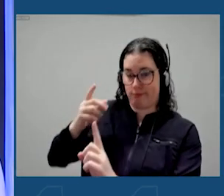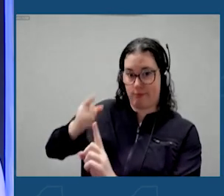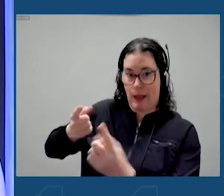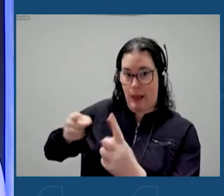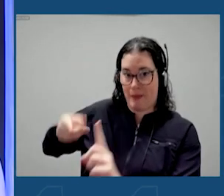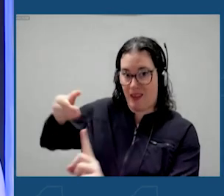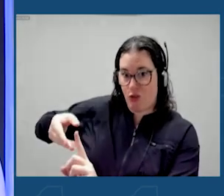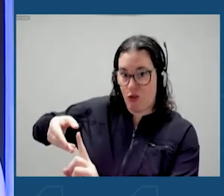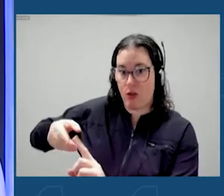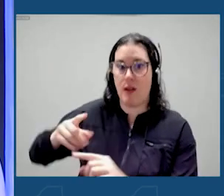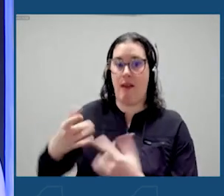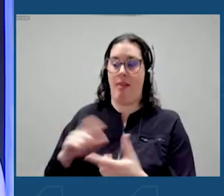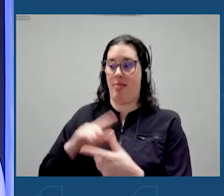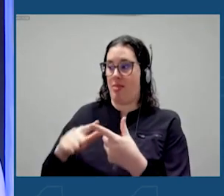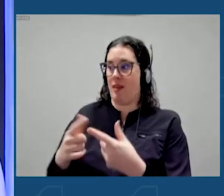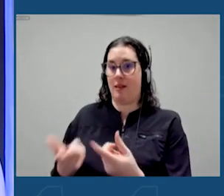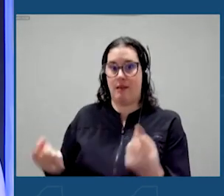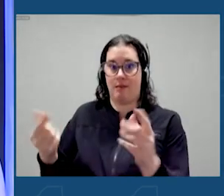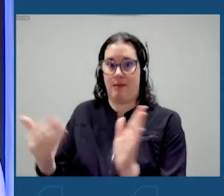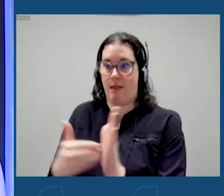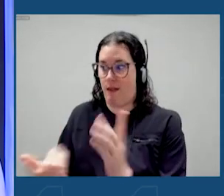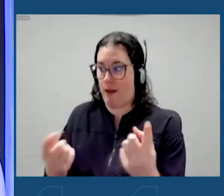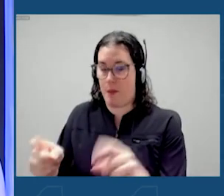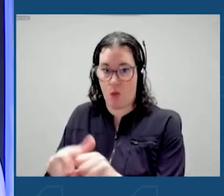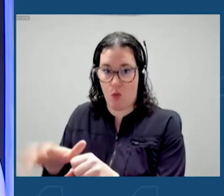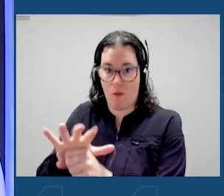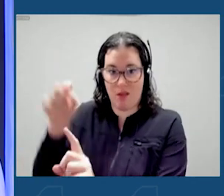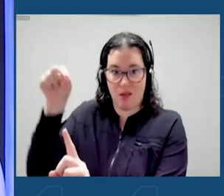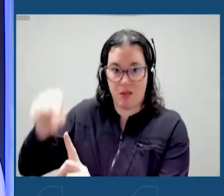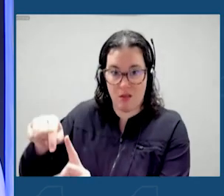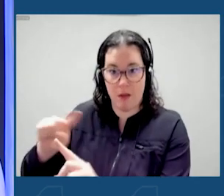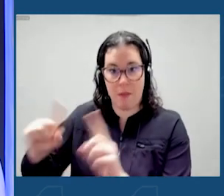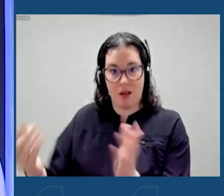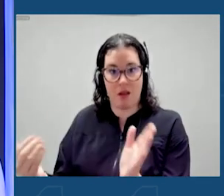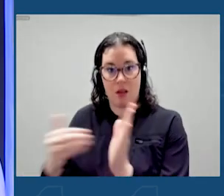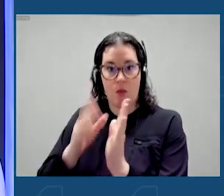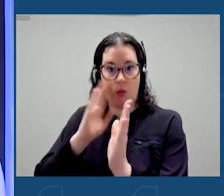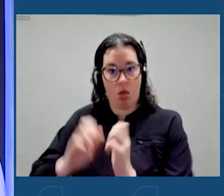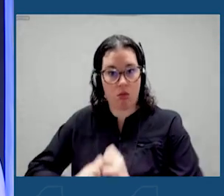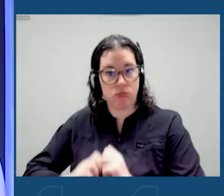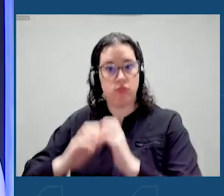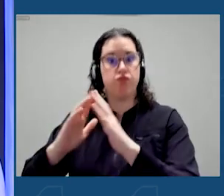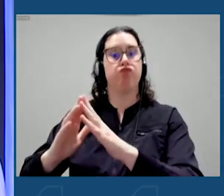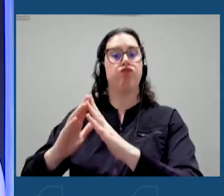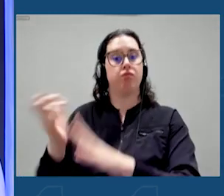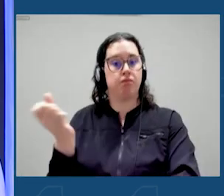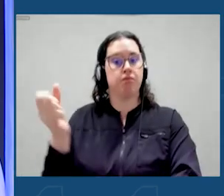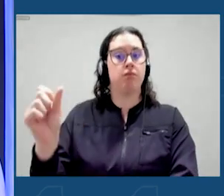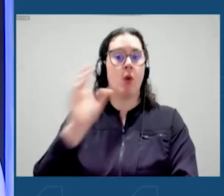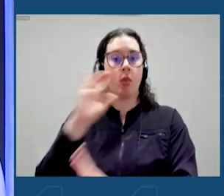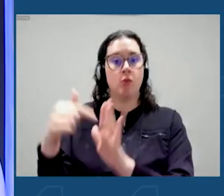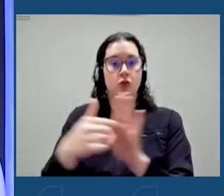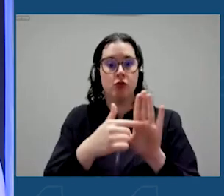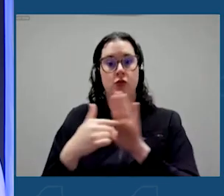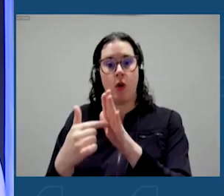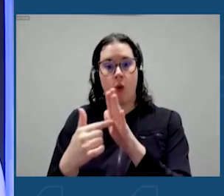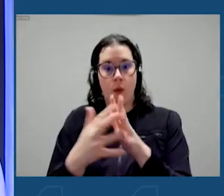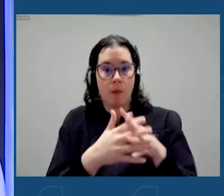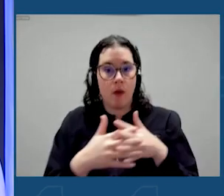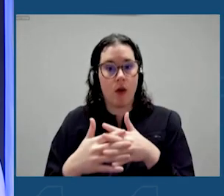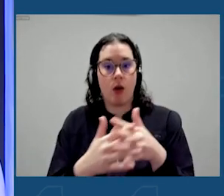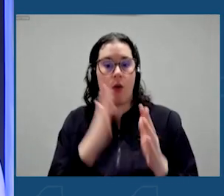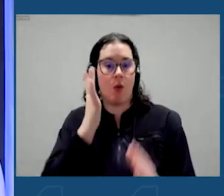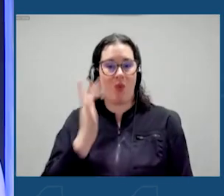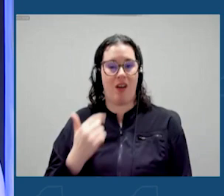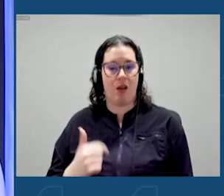COVID. But again, we're going to get up. We're going to show the country why we